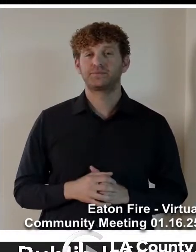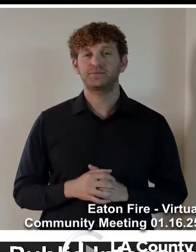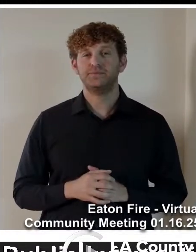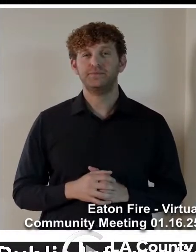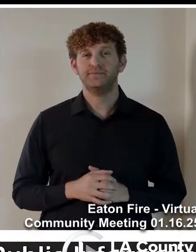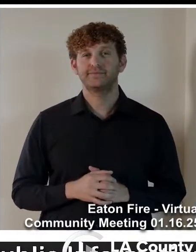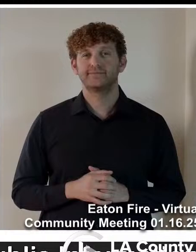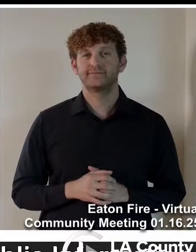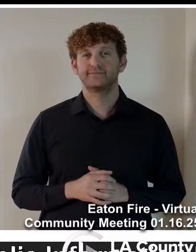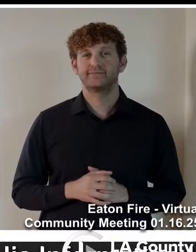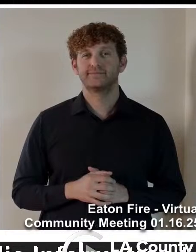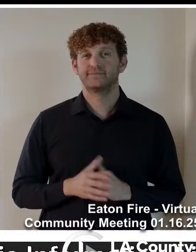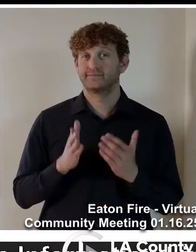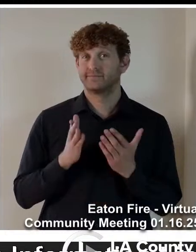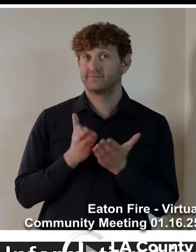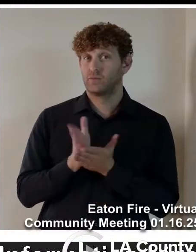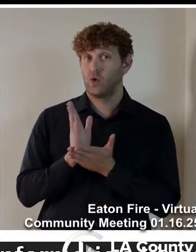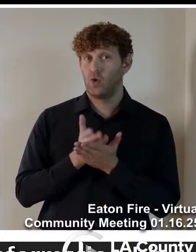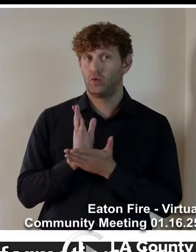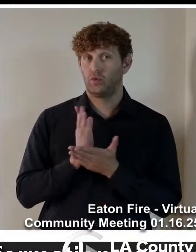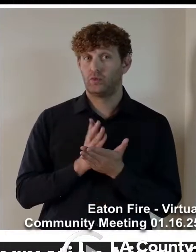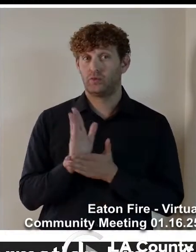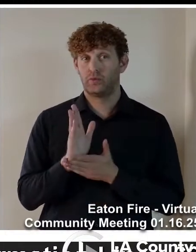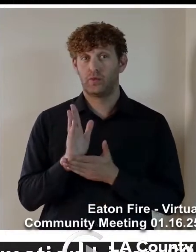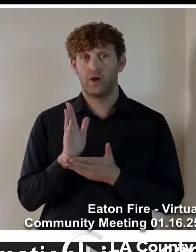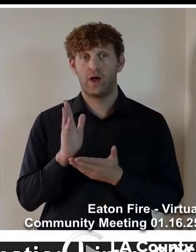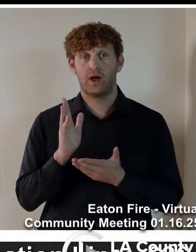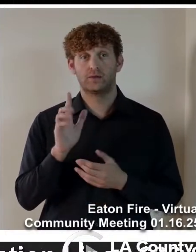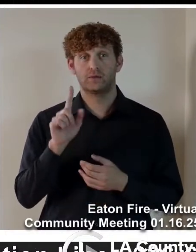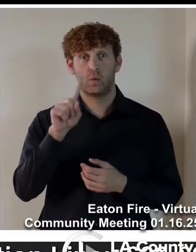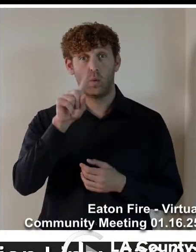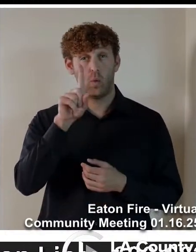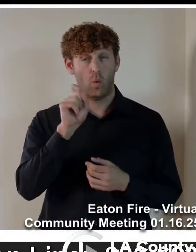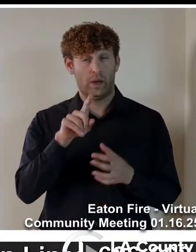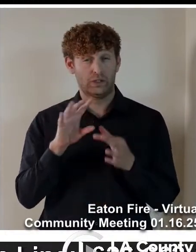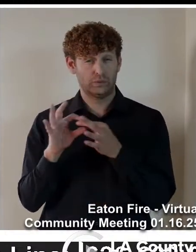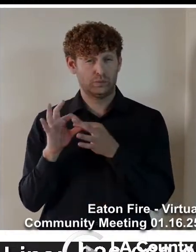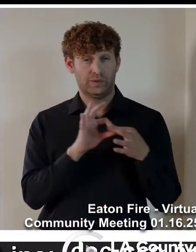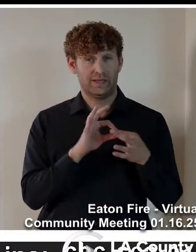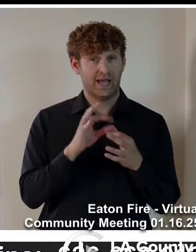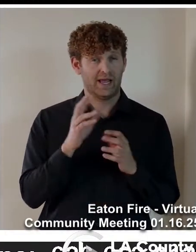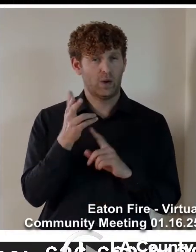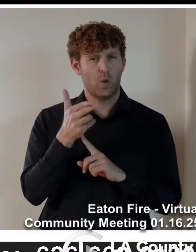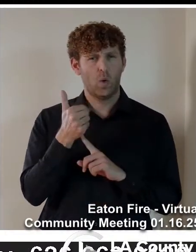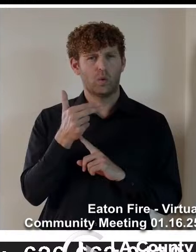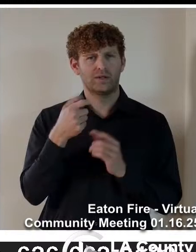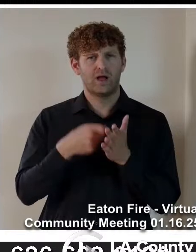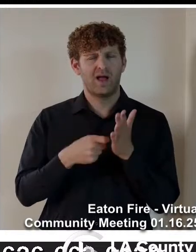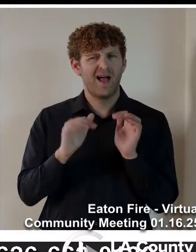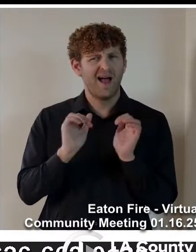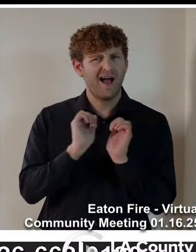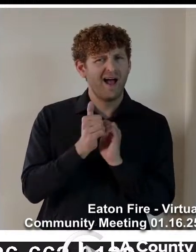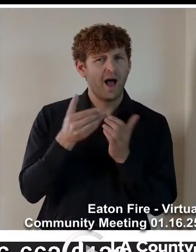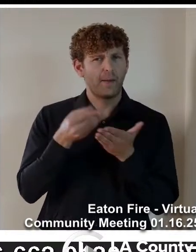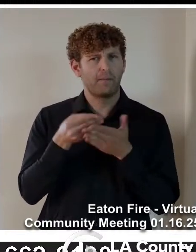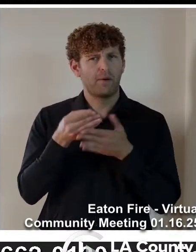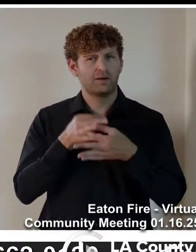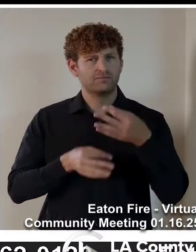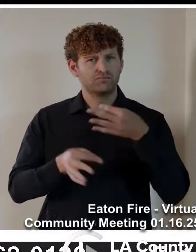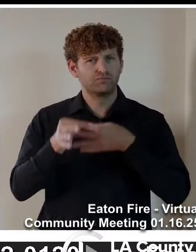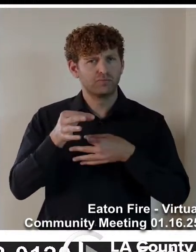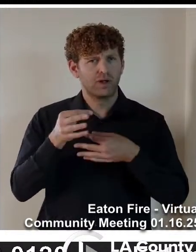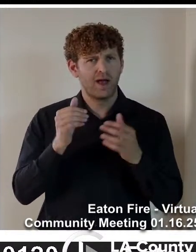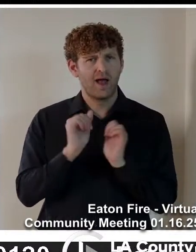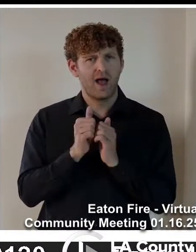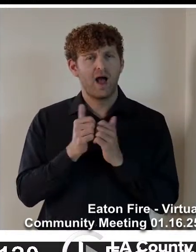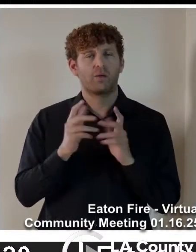All right. We hear, sir, there are some questions about the hotel costs and how you get reimbursed. So, just for clarification, if you